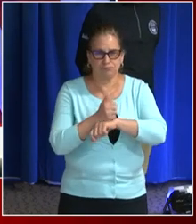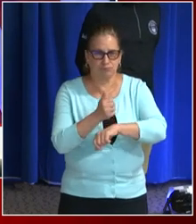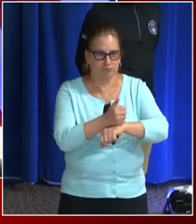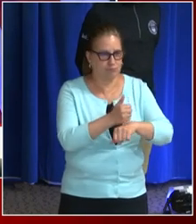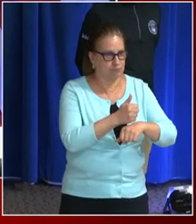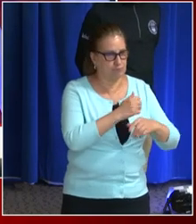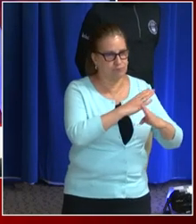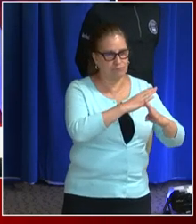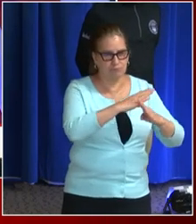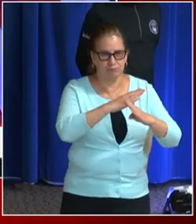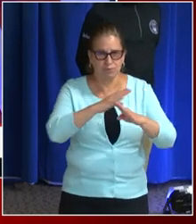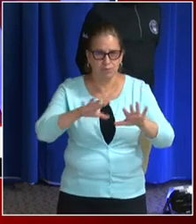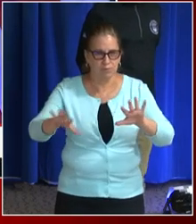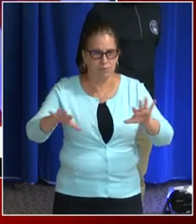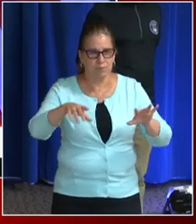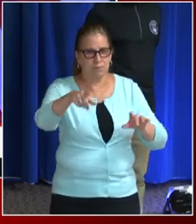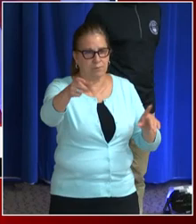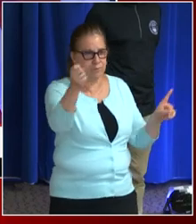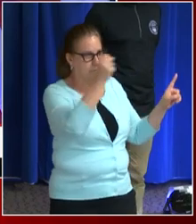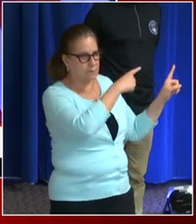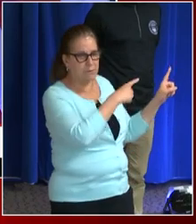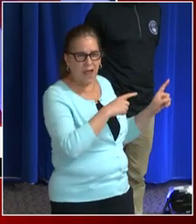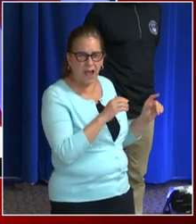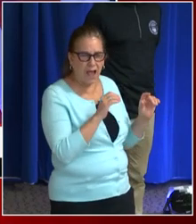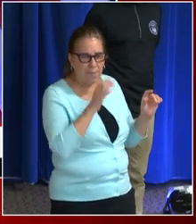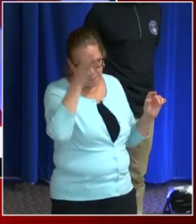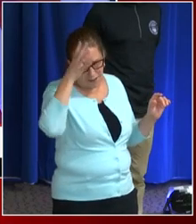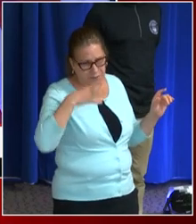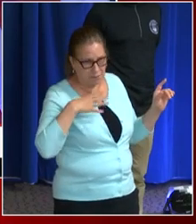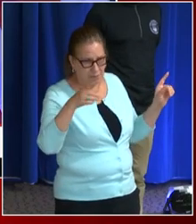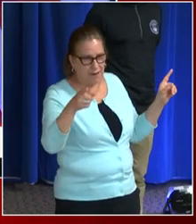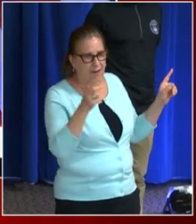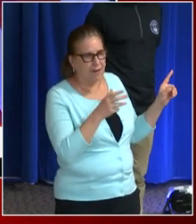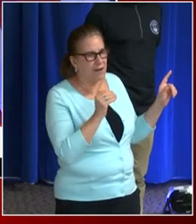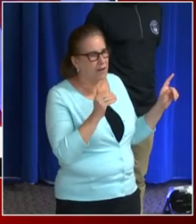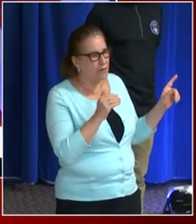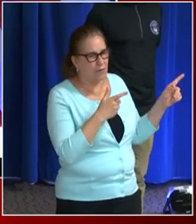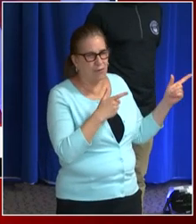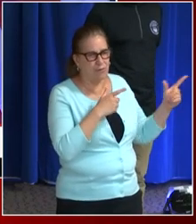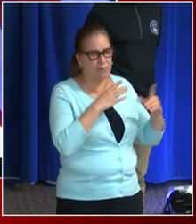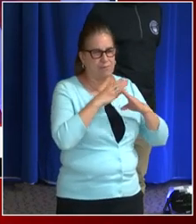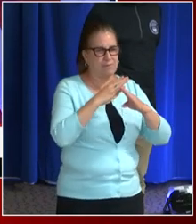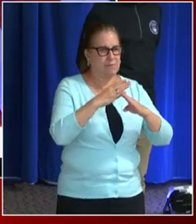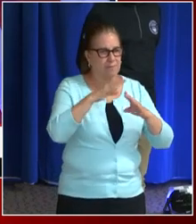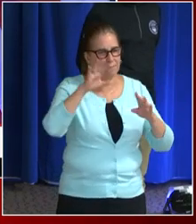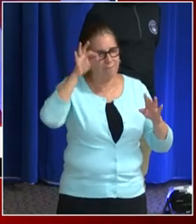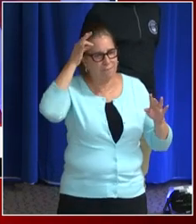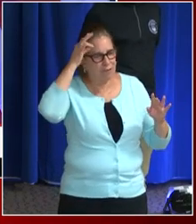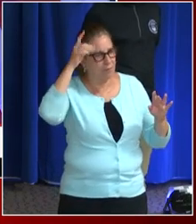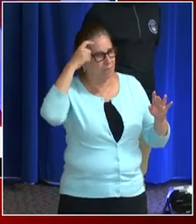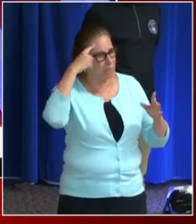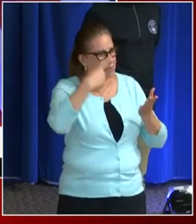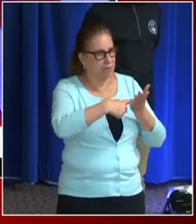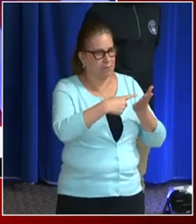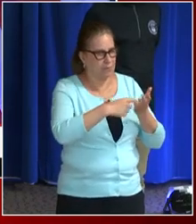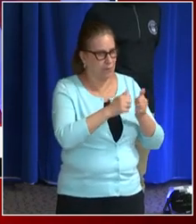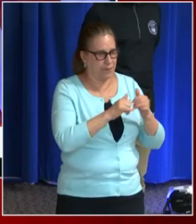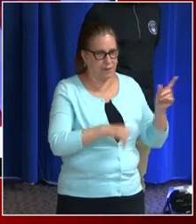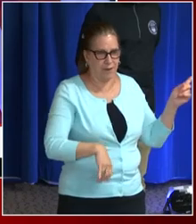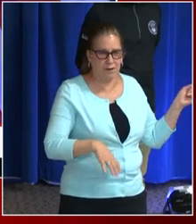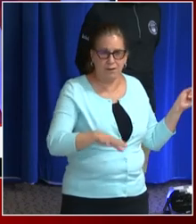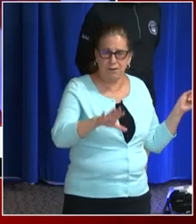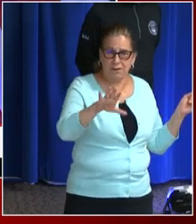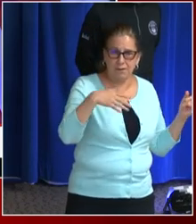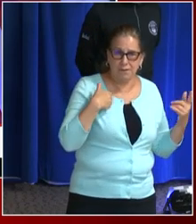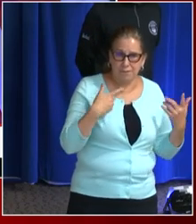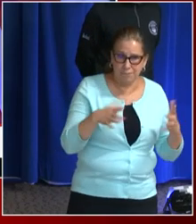Bowser? Who have you reached out to in the federal government? As I mentioned already, Fennett, we